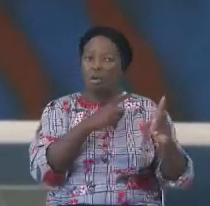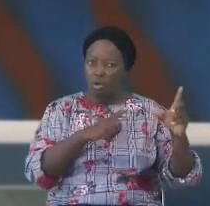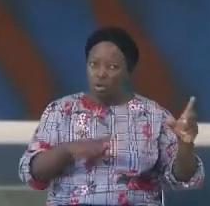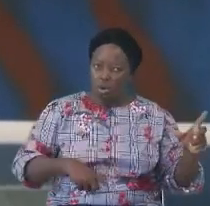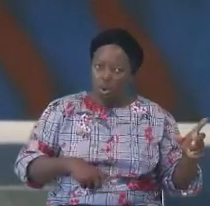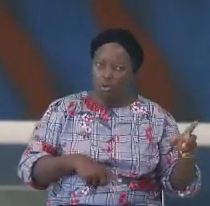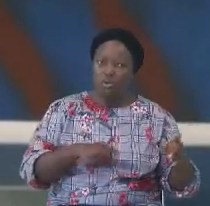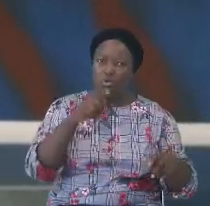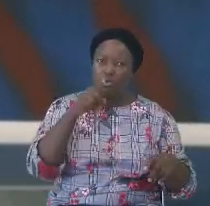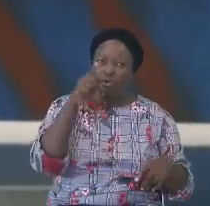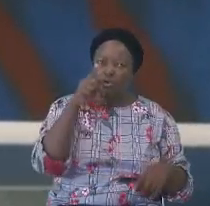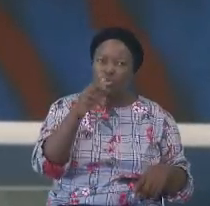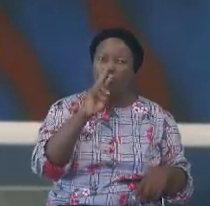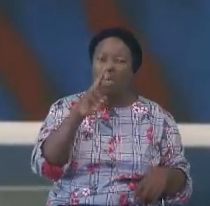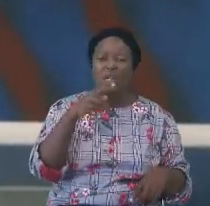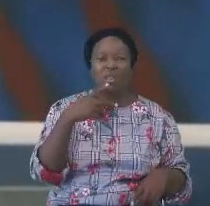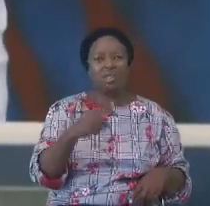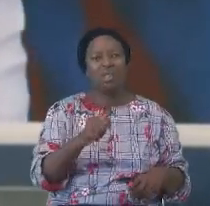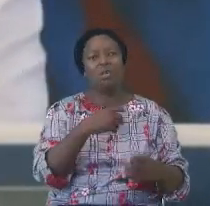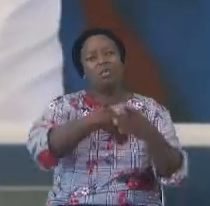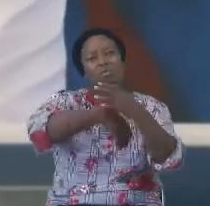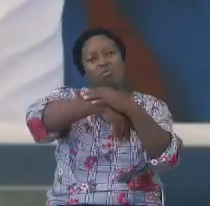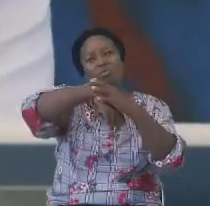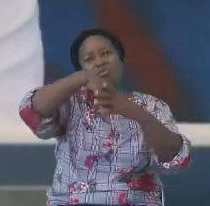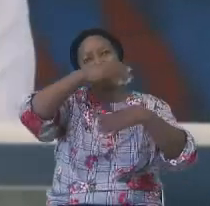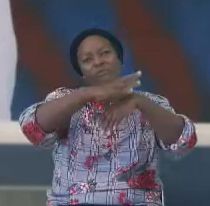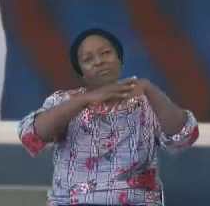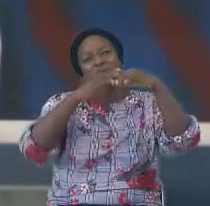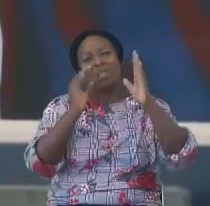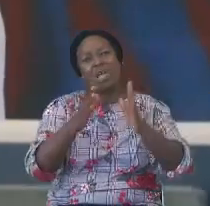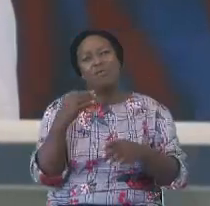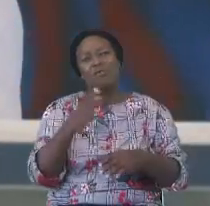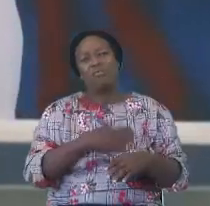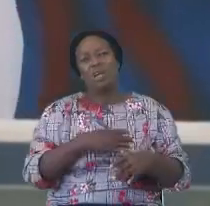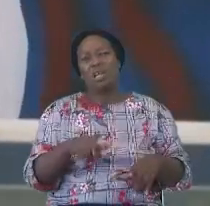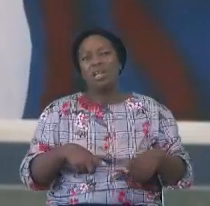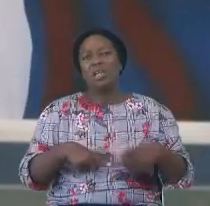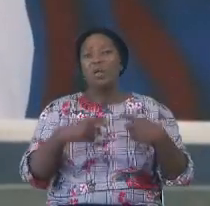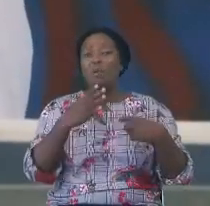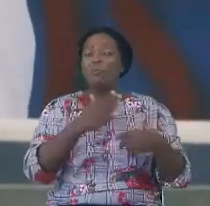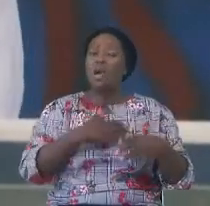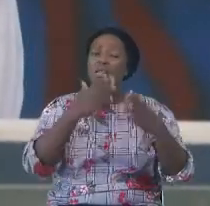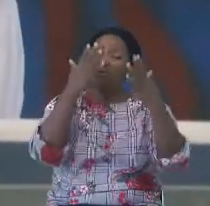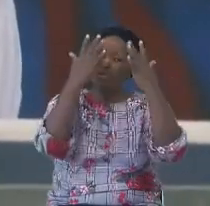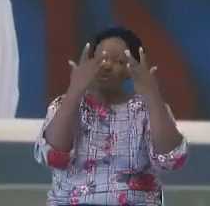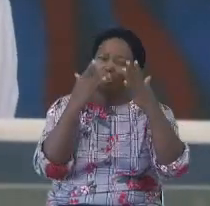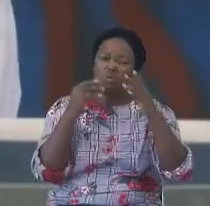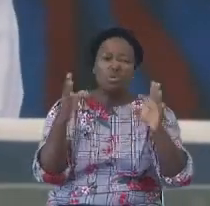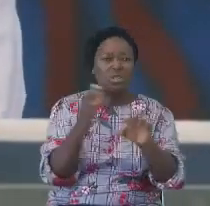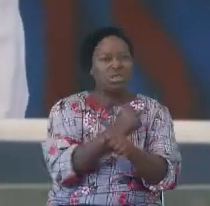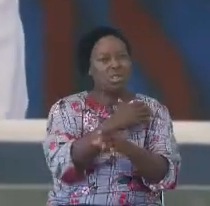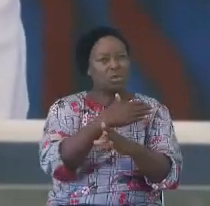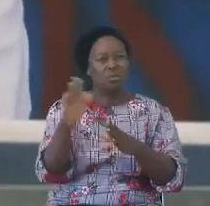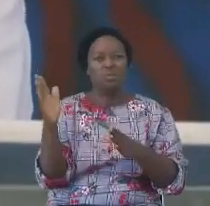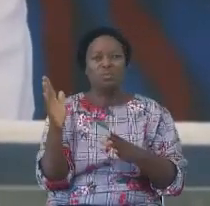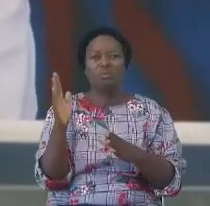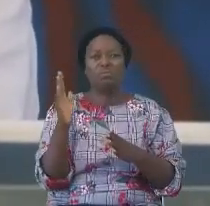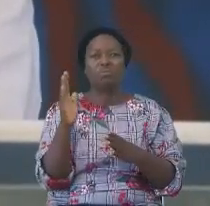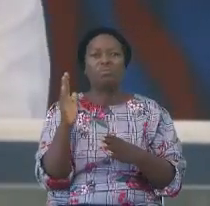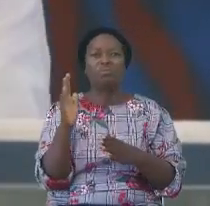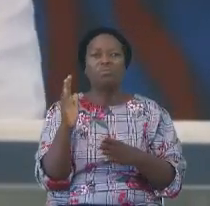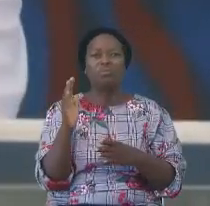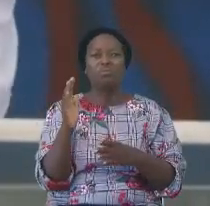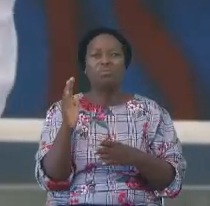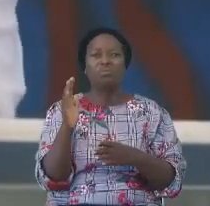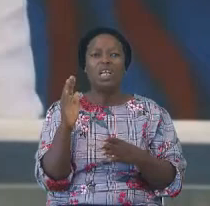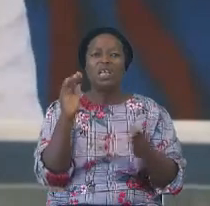eternal life for me. Lord, you are the solace and the comforter of my life.